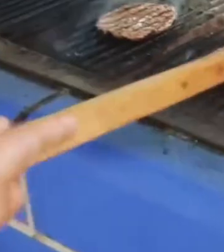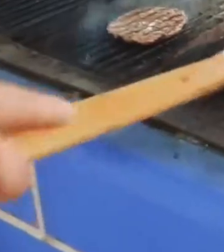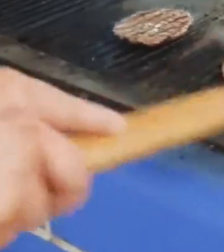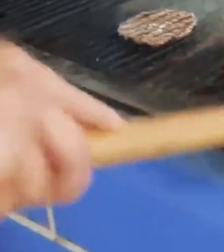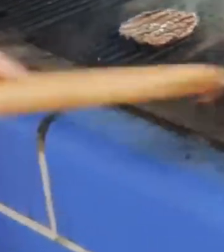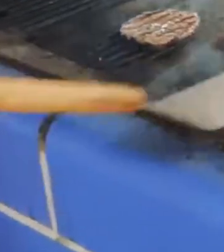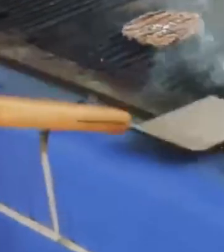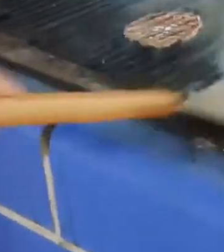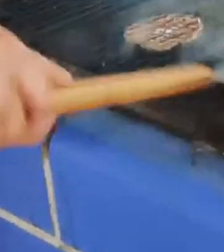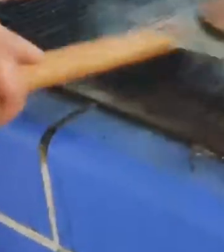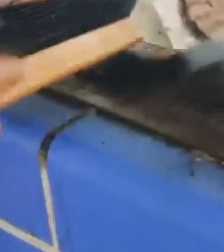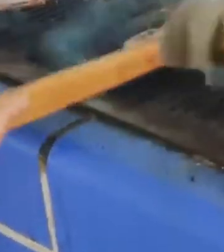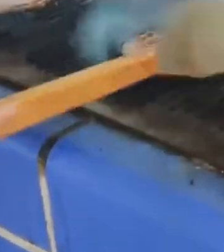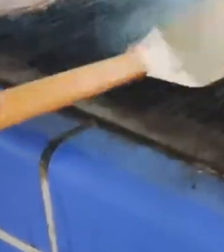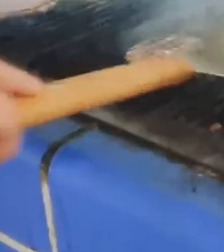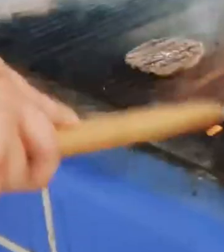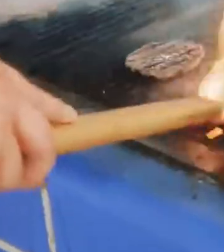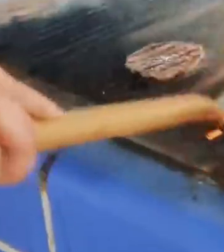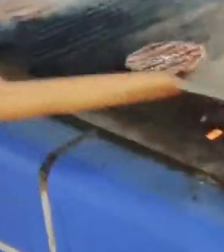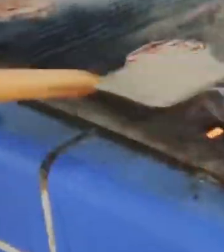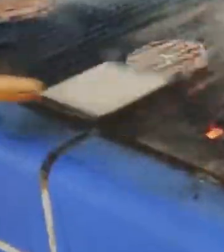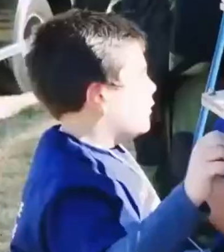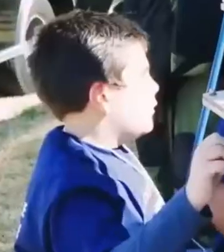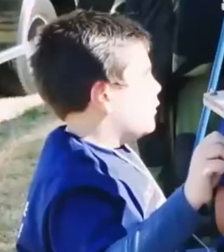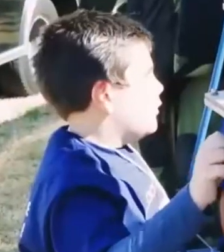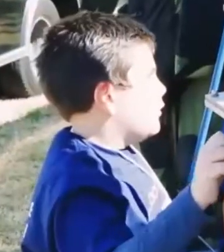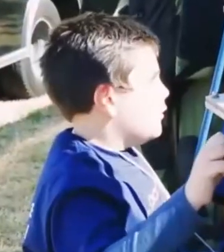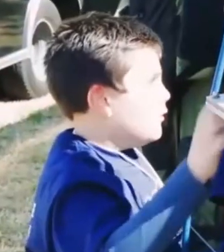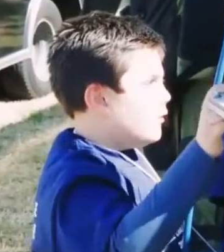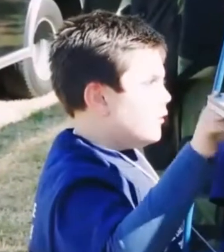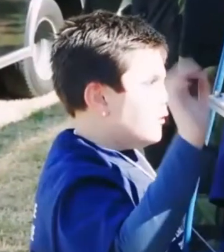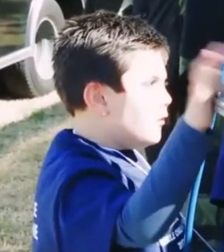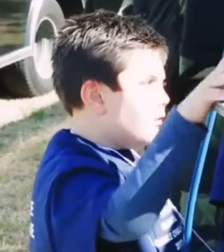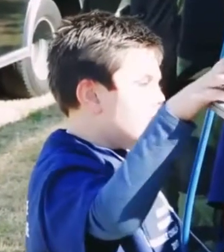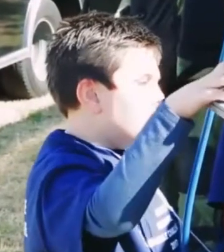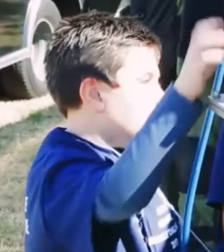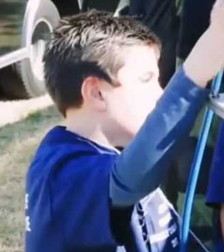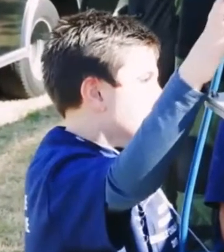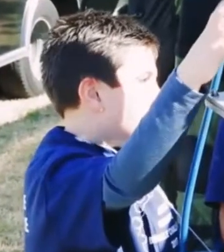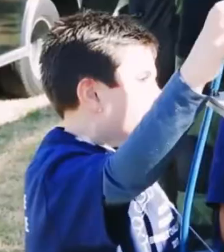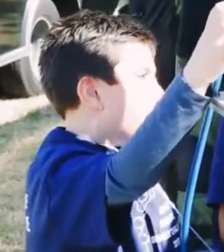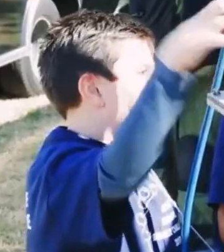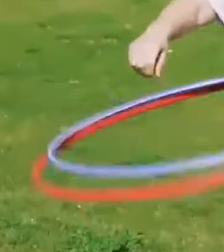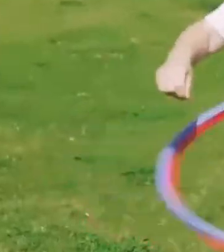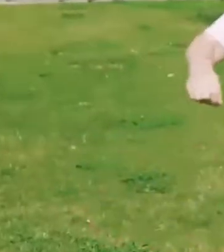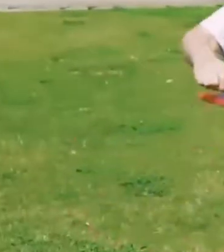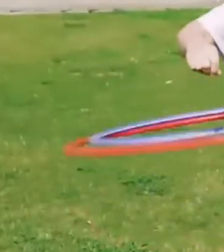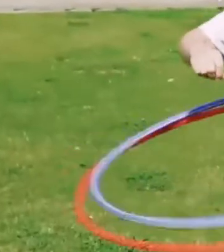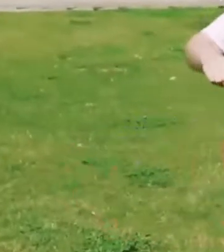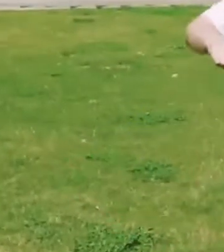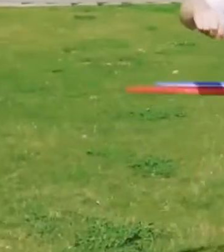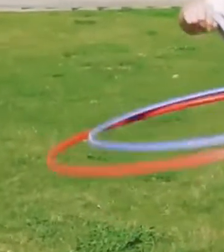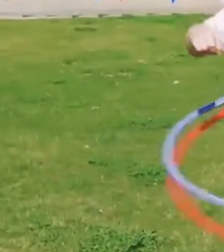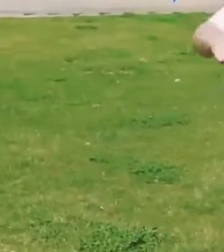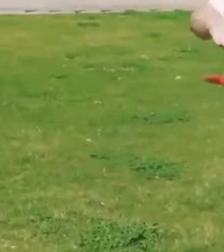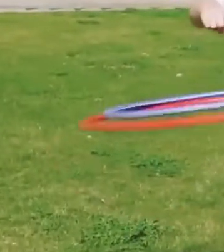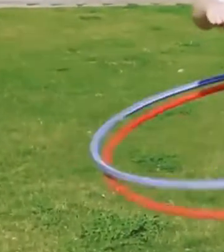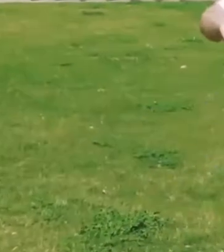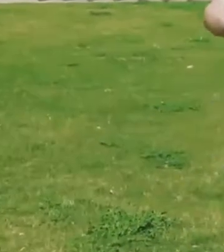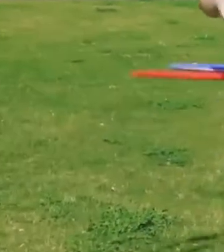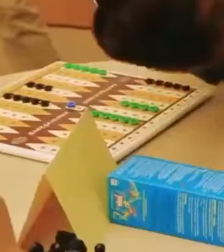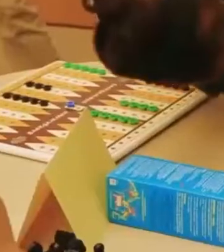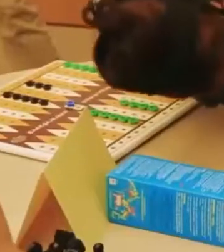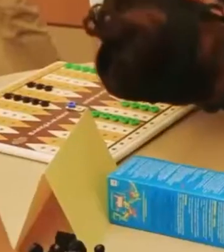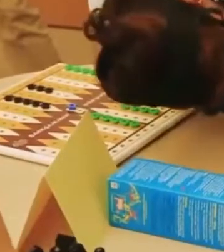Outside, burgers are flipped on a grill. Two students examine a bomb defusing robot. A staff member